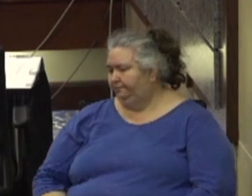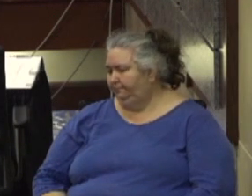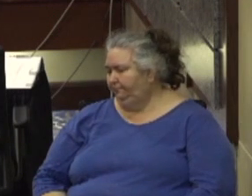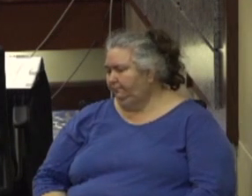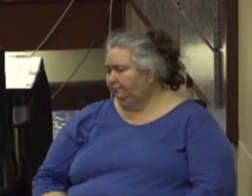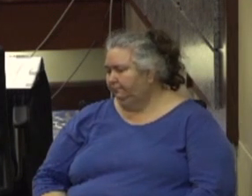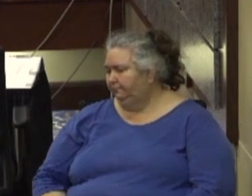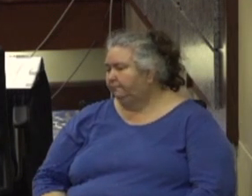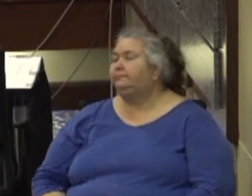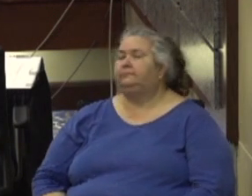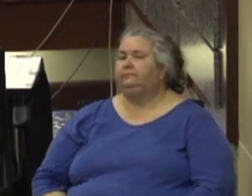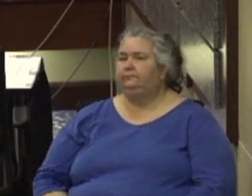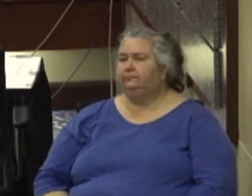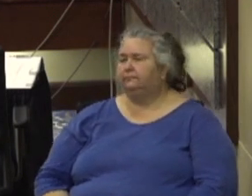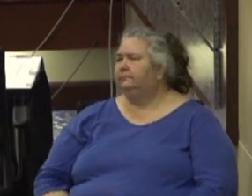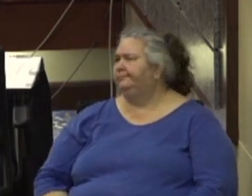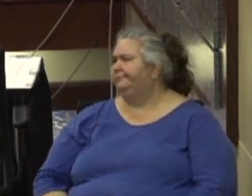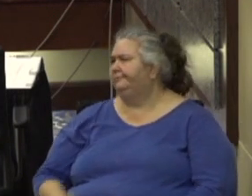Okay, thank you.